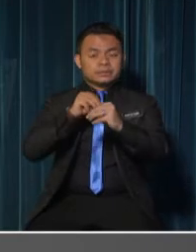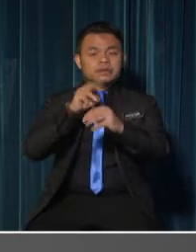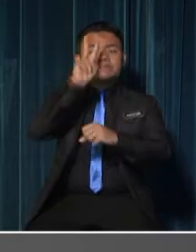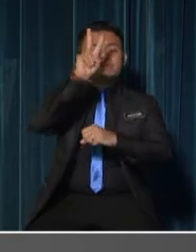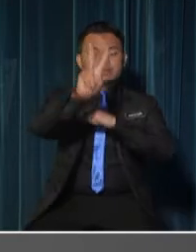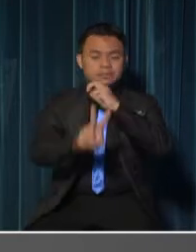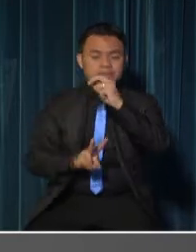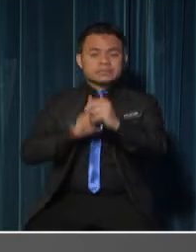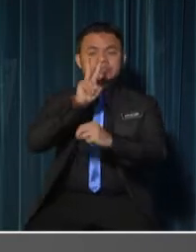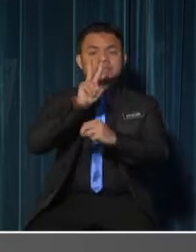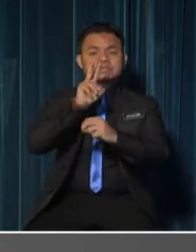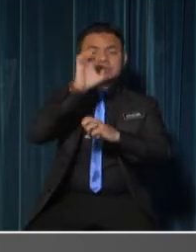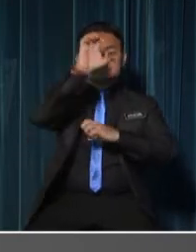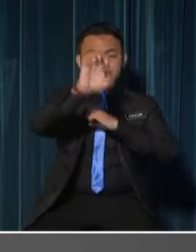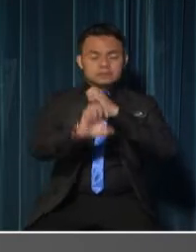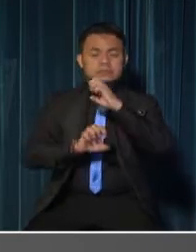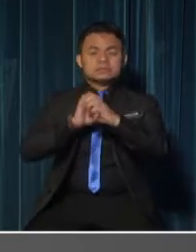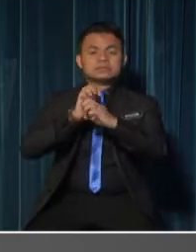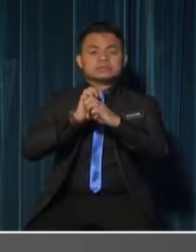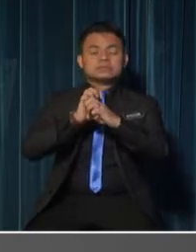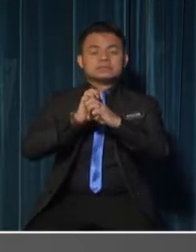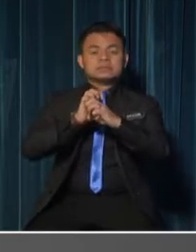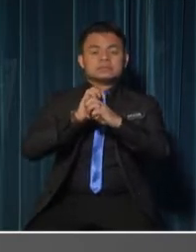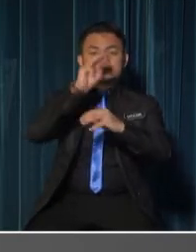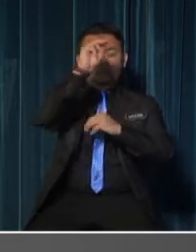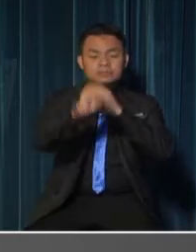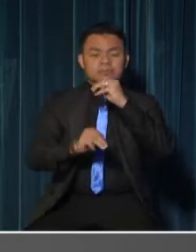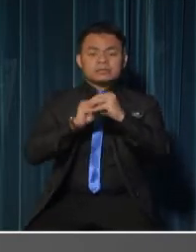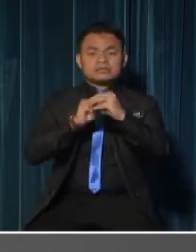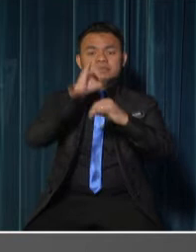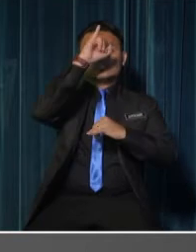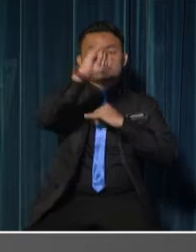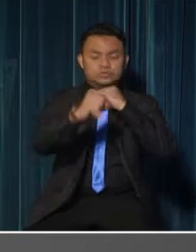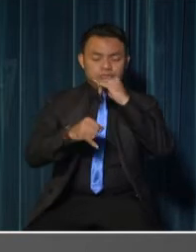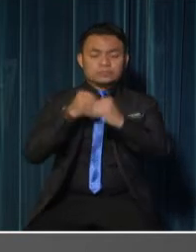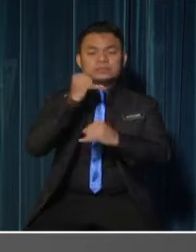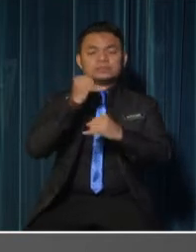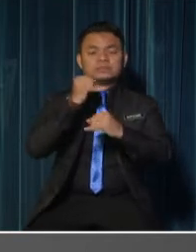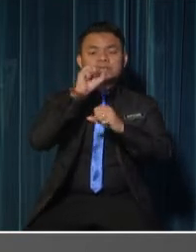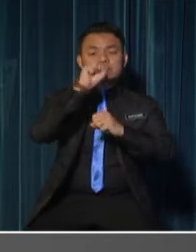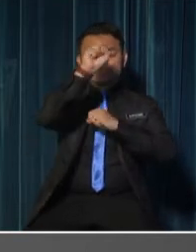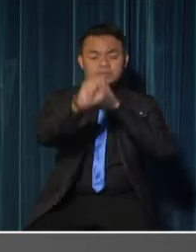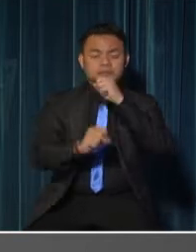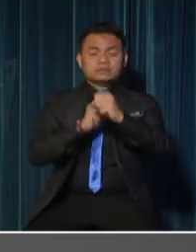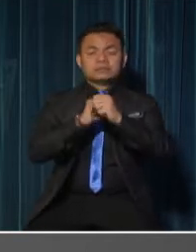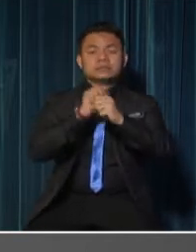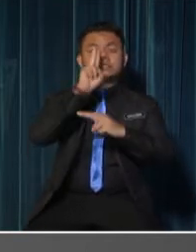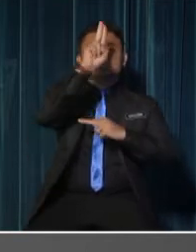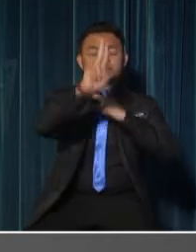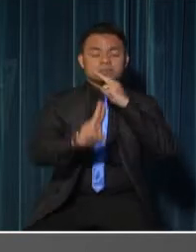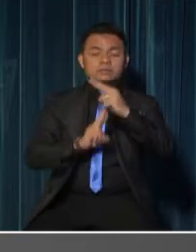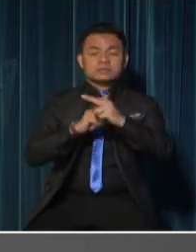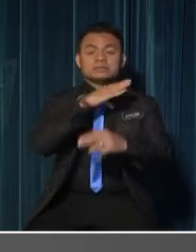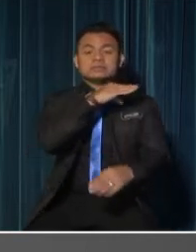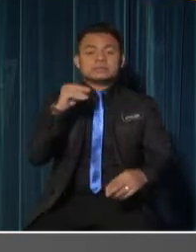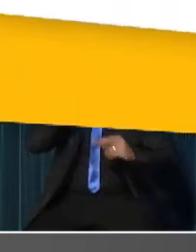Venus, Earth, Mars, Jupiter, Saturn, Uranus, and